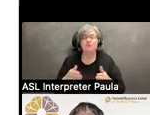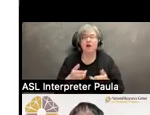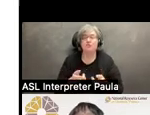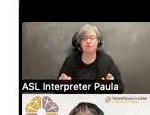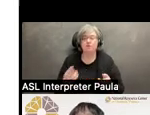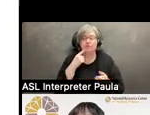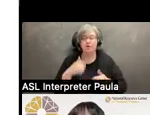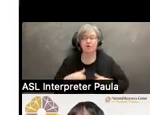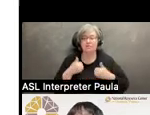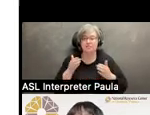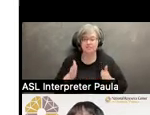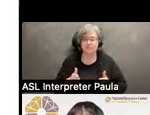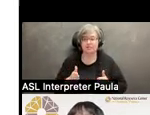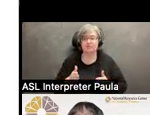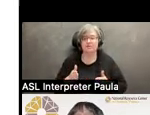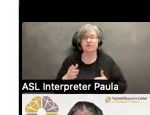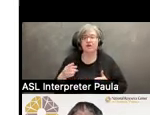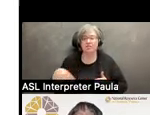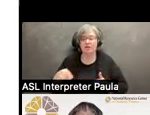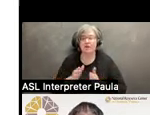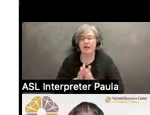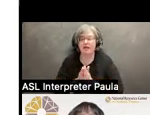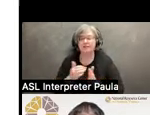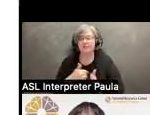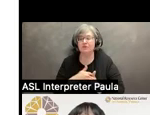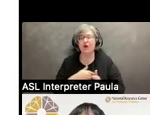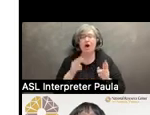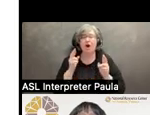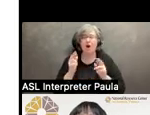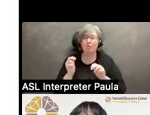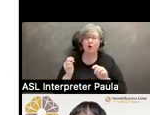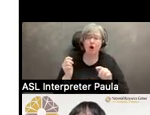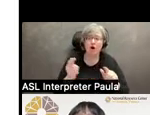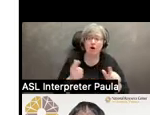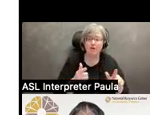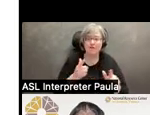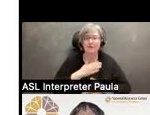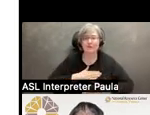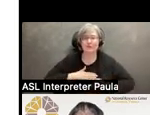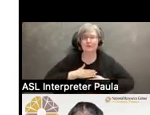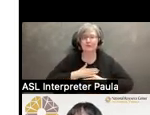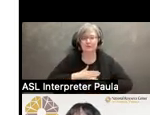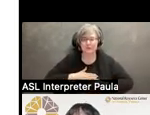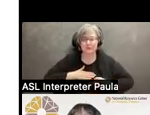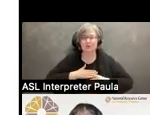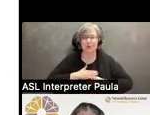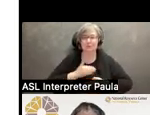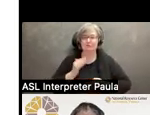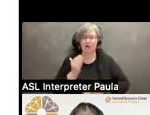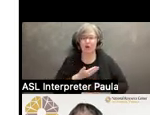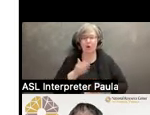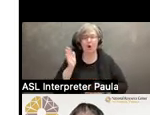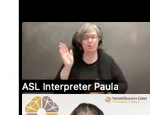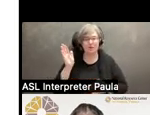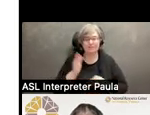survivors as they've been asking us to. So I hope you all will enjoy what we will bring and get